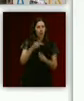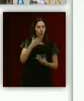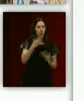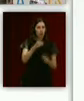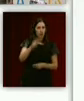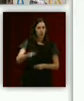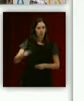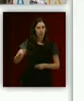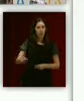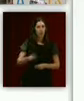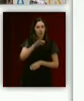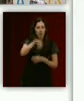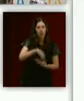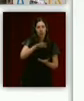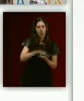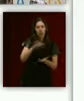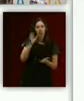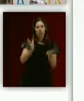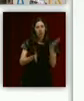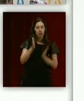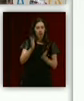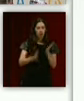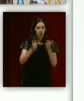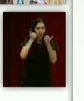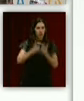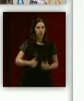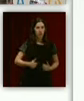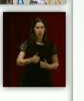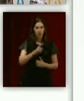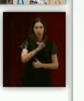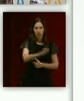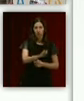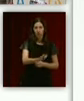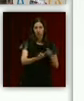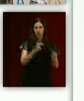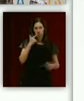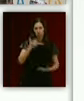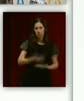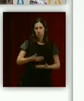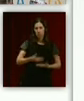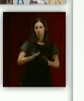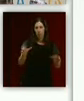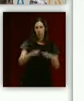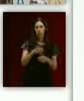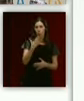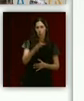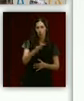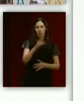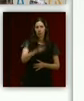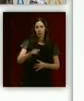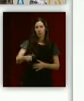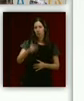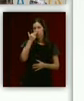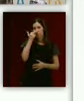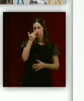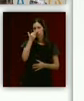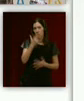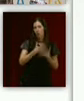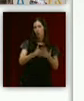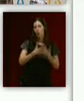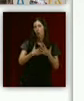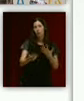with the information received from the sensors. This is the physical rehabilitation center that we have in the